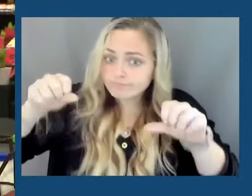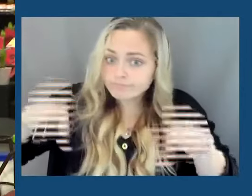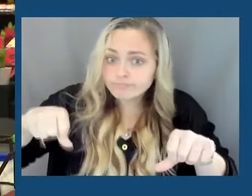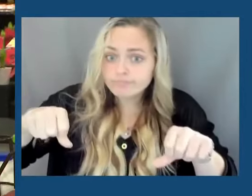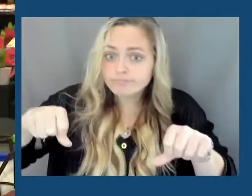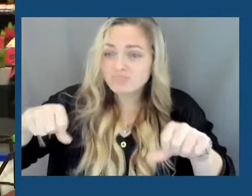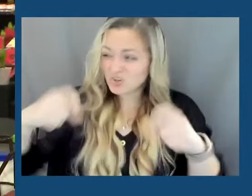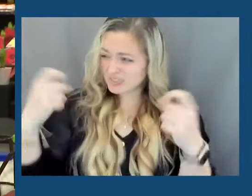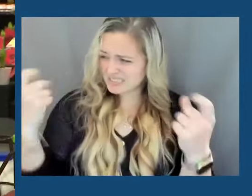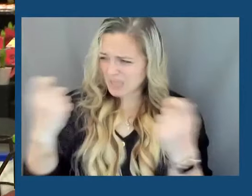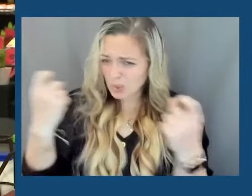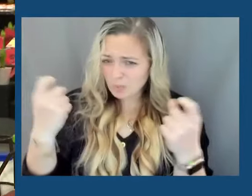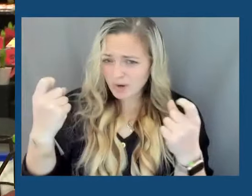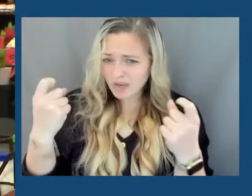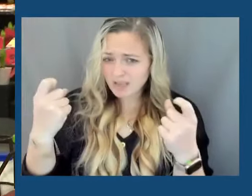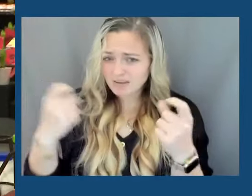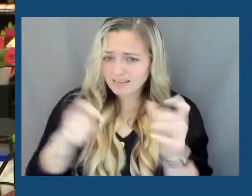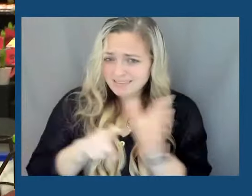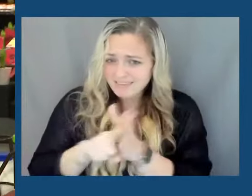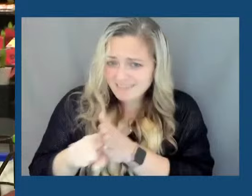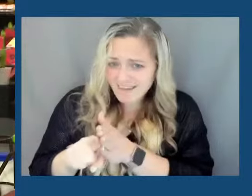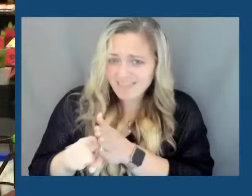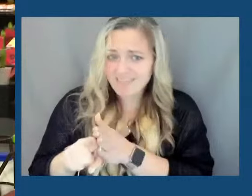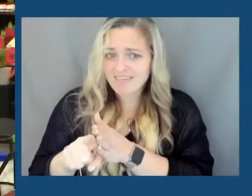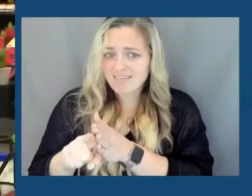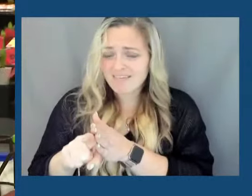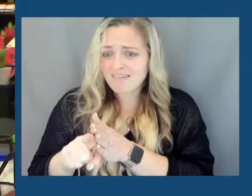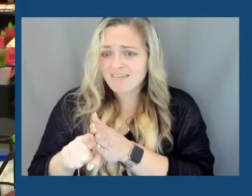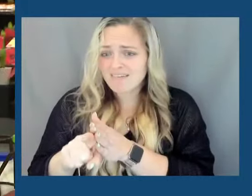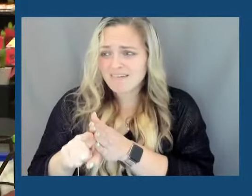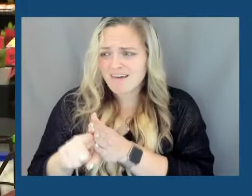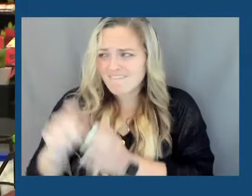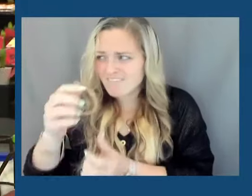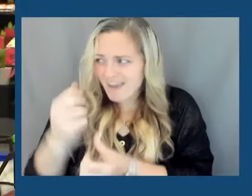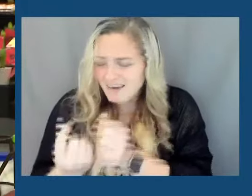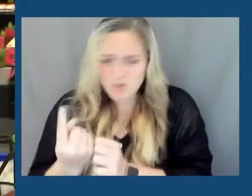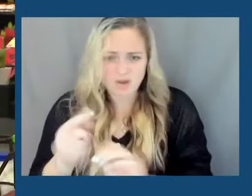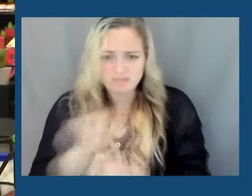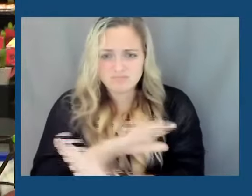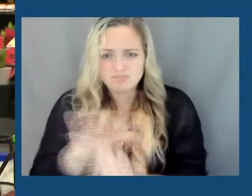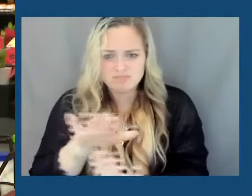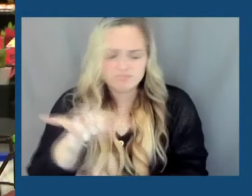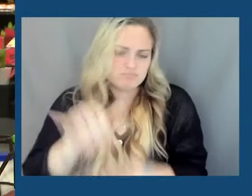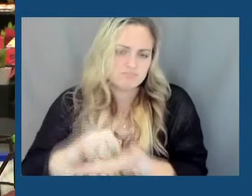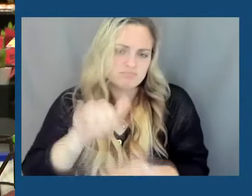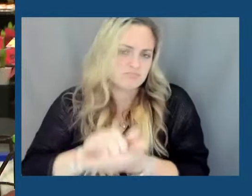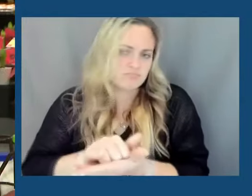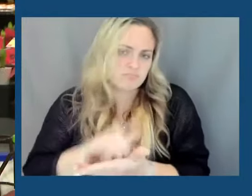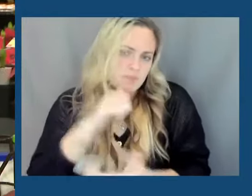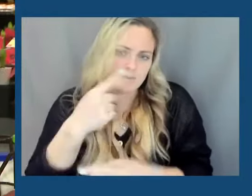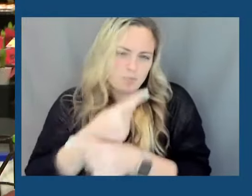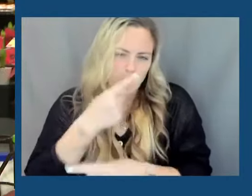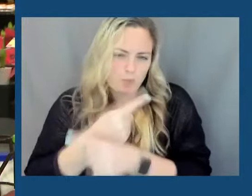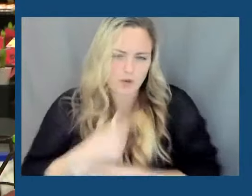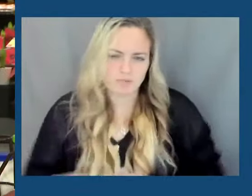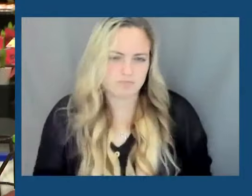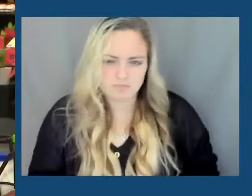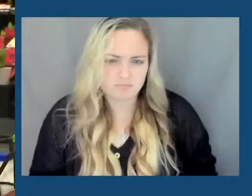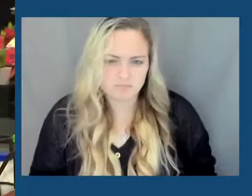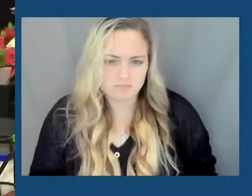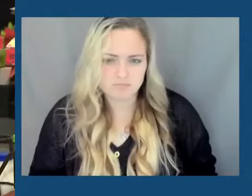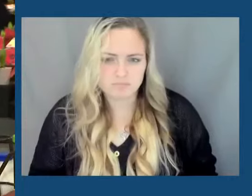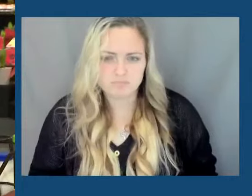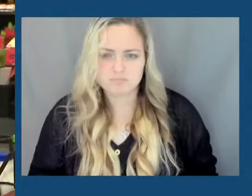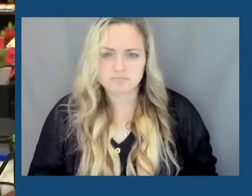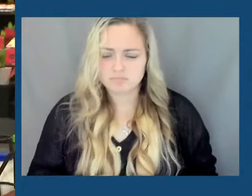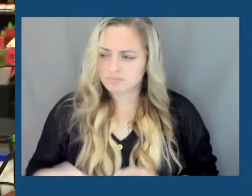celebrate the assassination, the killing, the murder of any other human being. How far have we gone as human